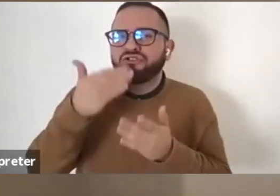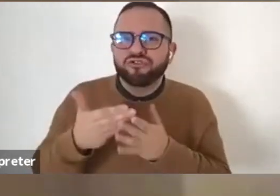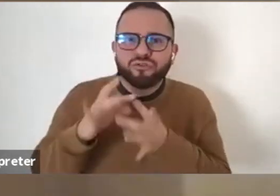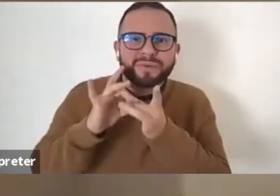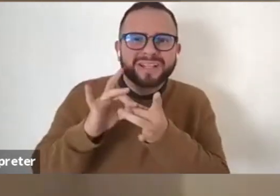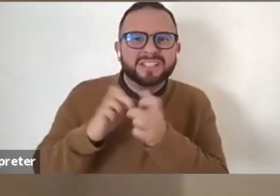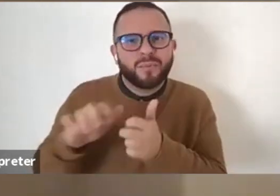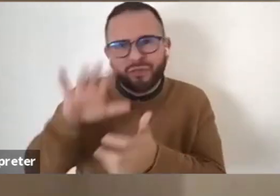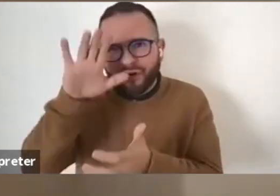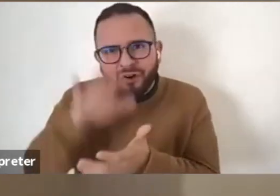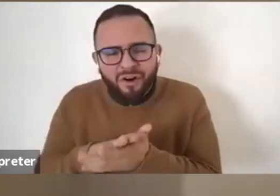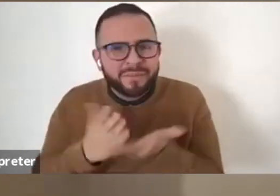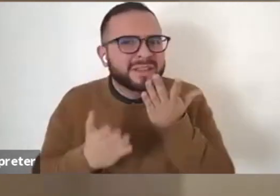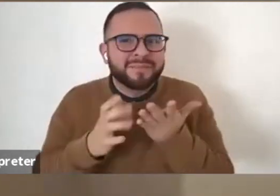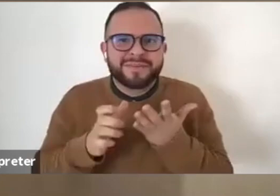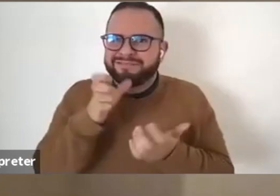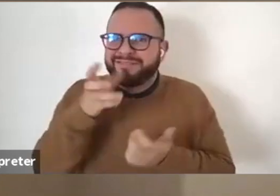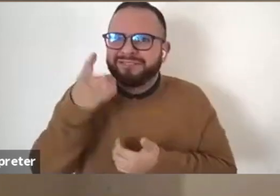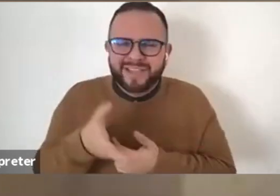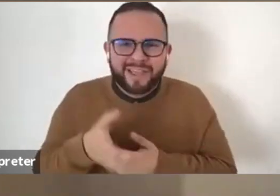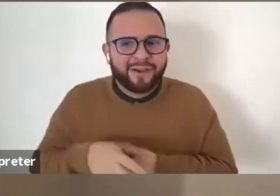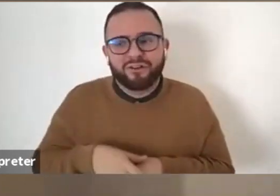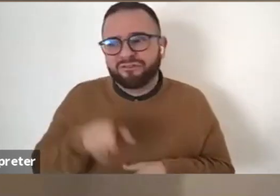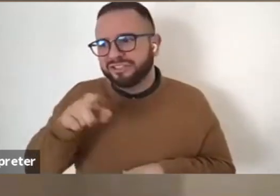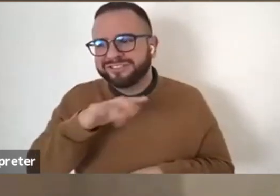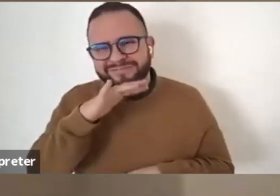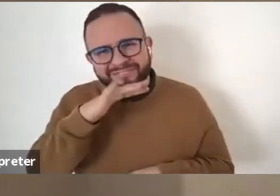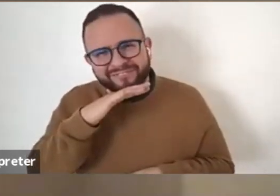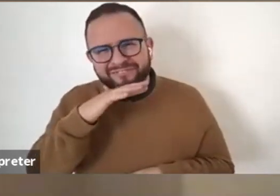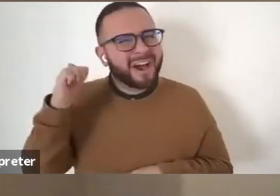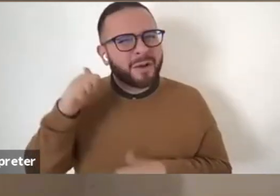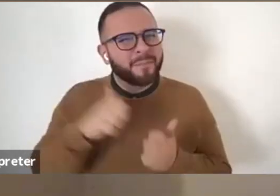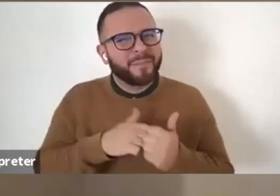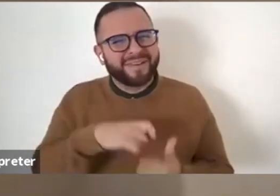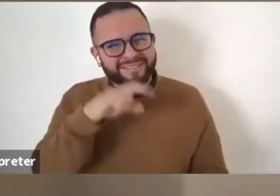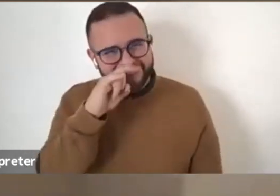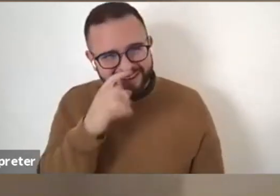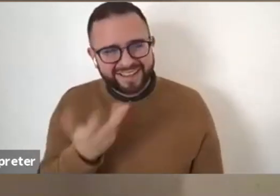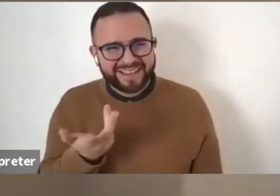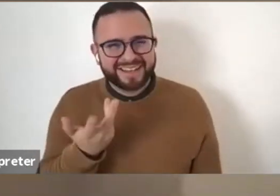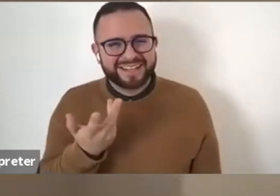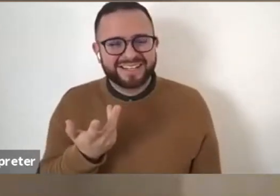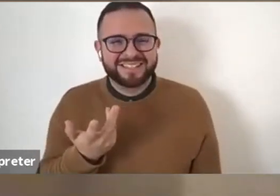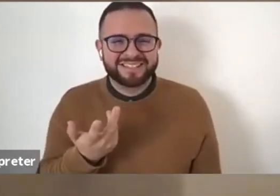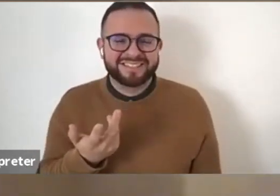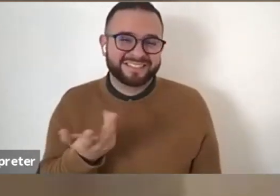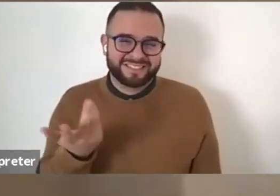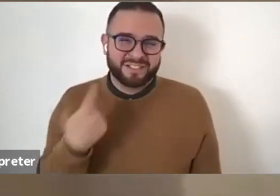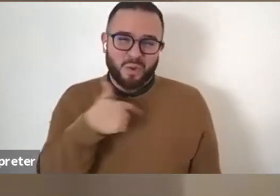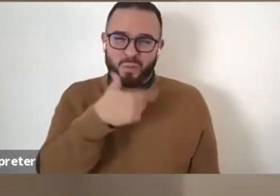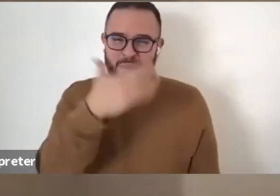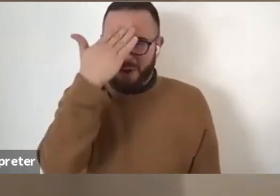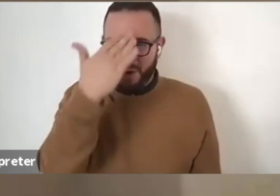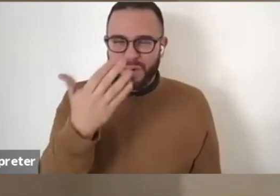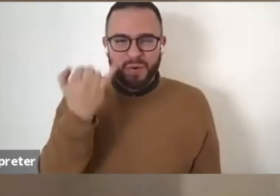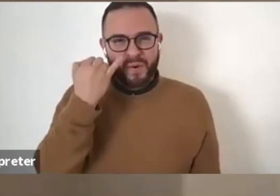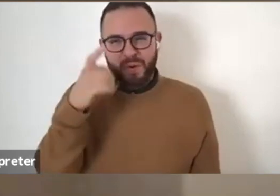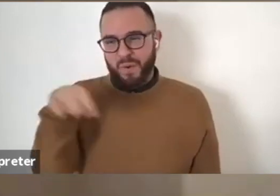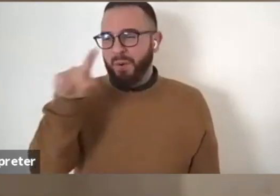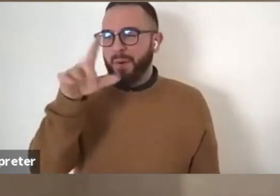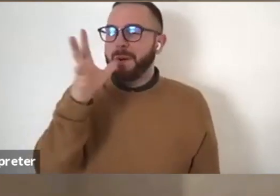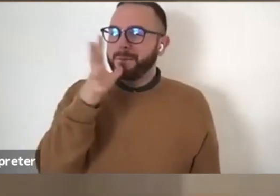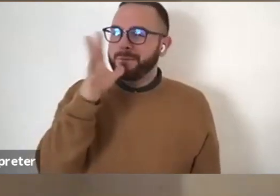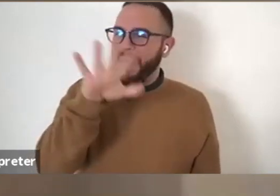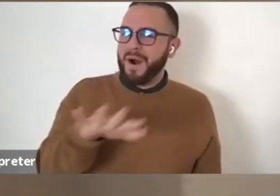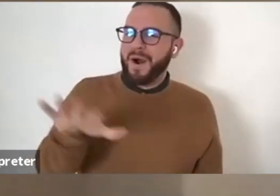anymore. She's fed up with the kids it makes you tired to being a mother. We know all this, right? As a woman,